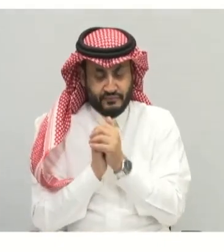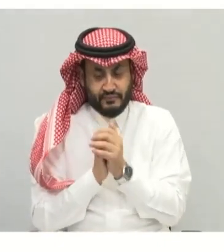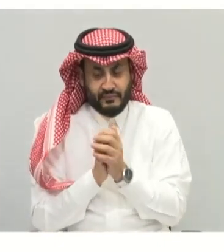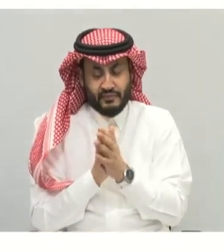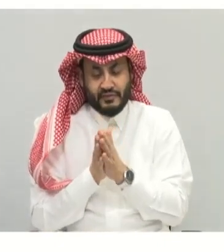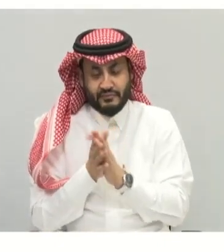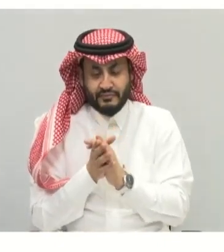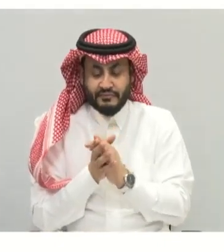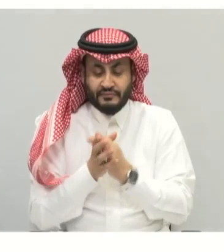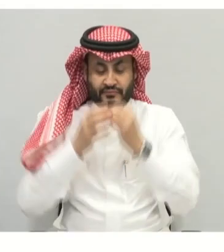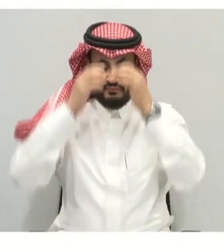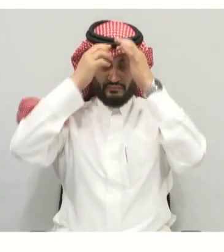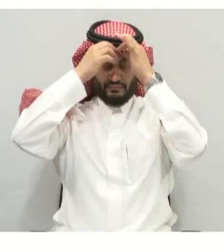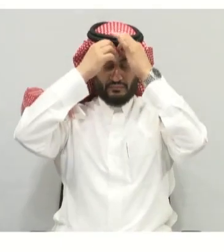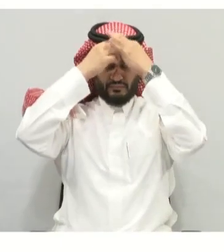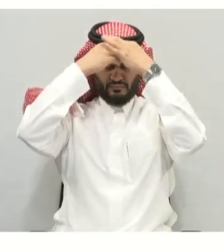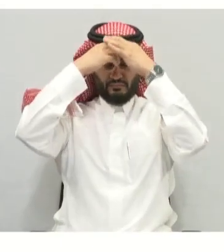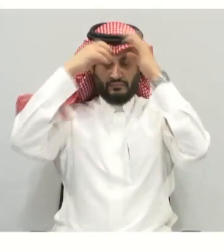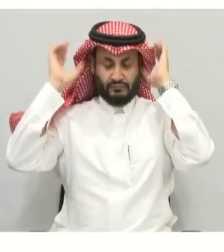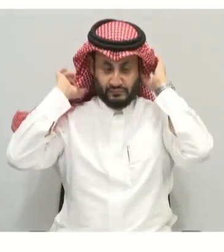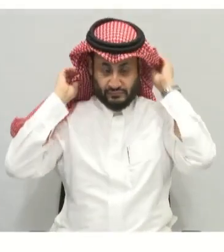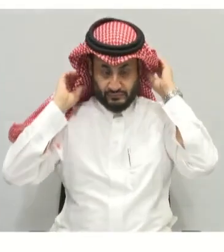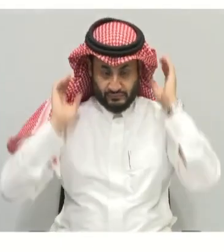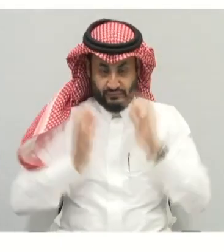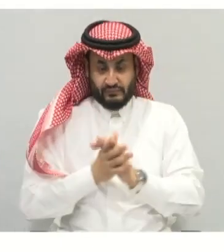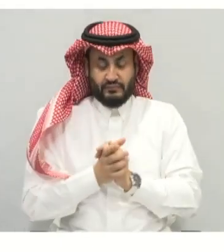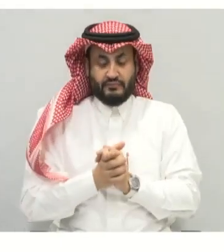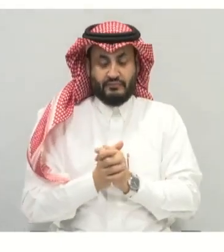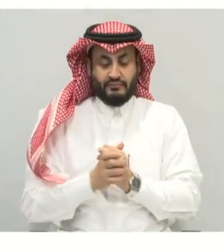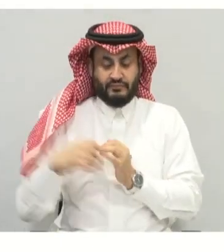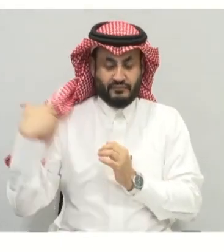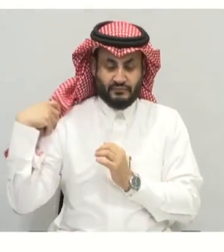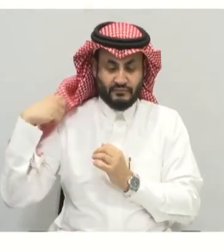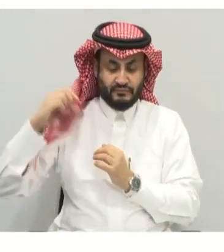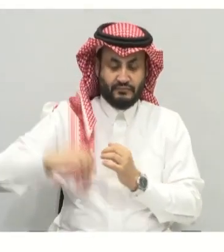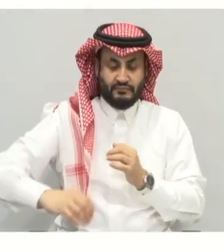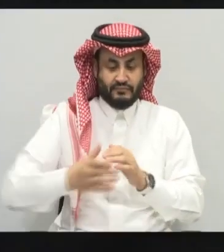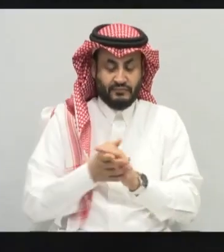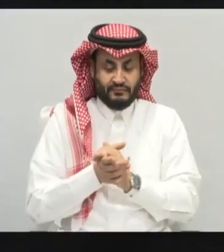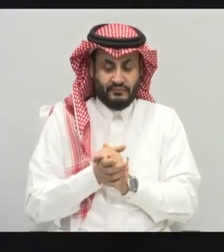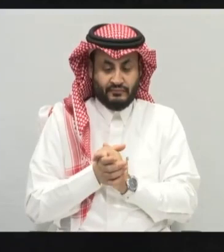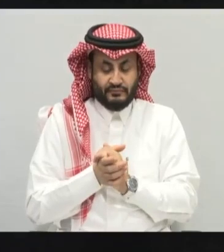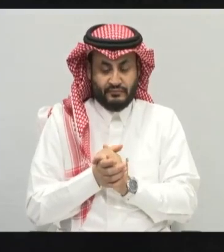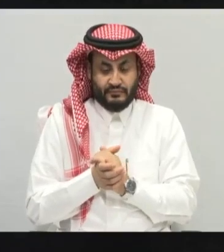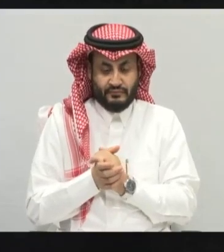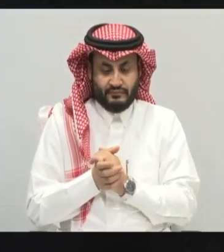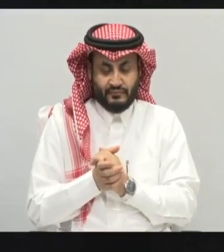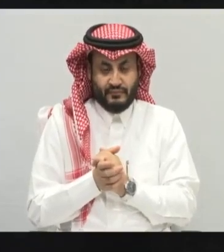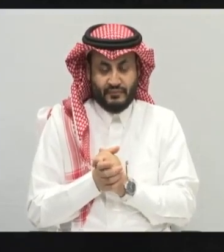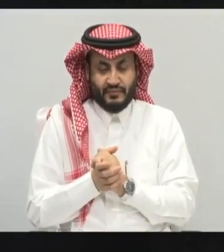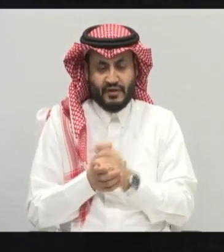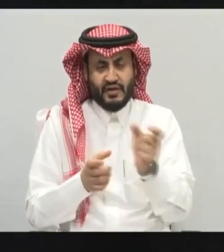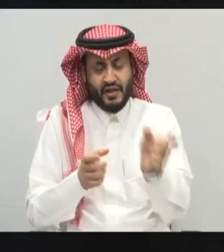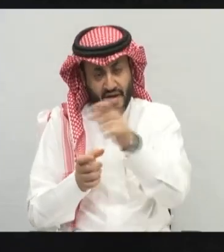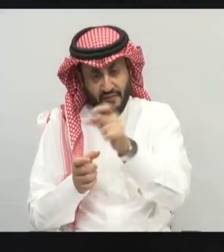hotel I didn't remember to bring my toothbrush so this is uh these are some of the verbs that